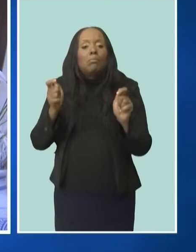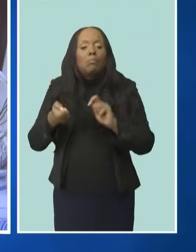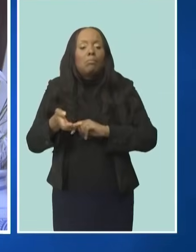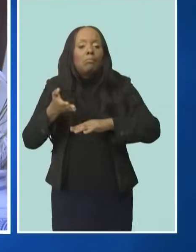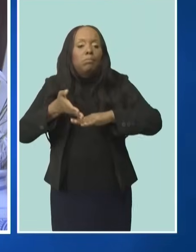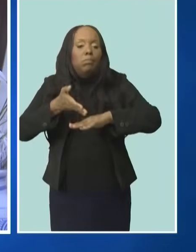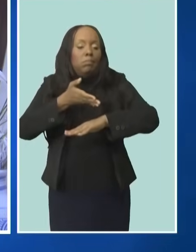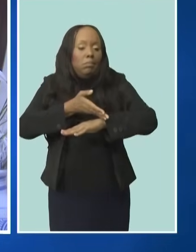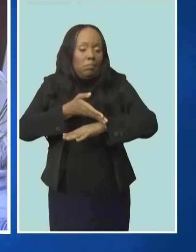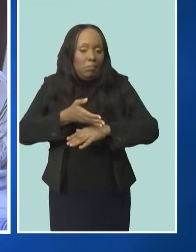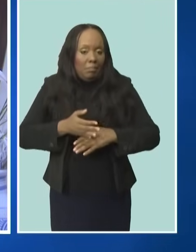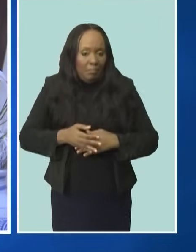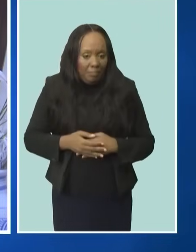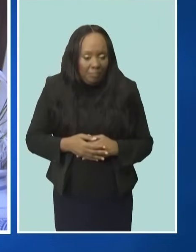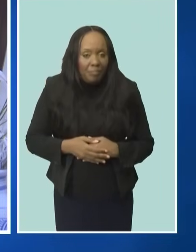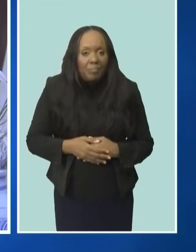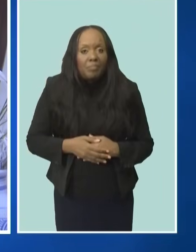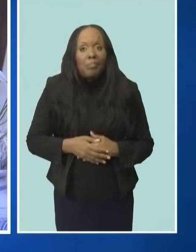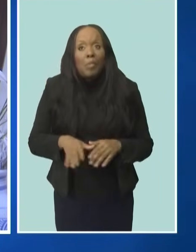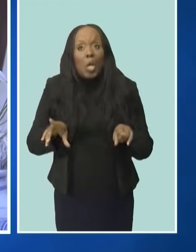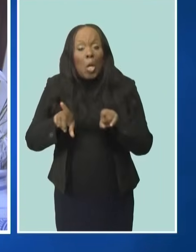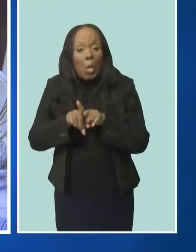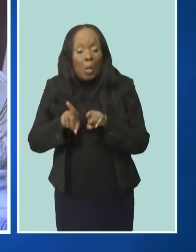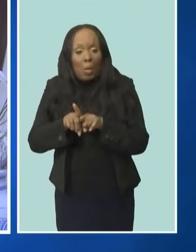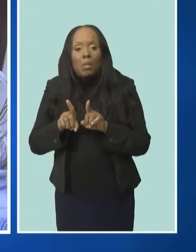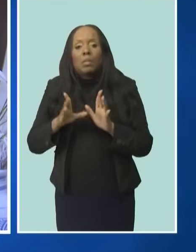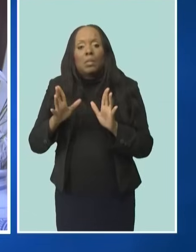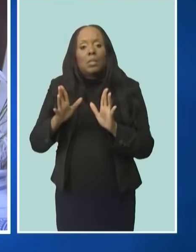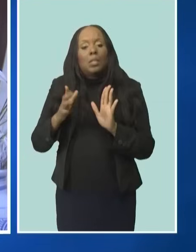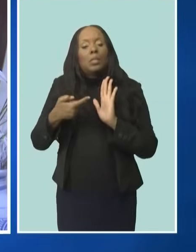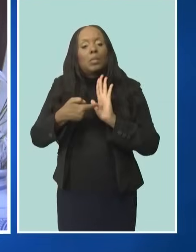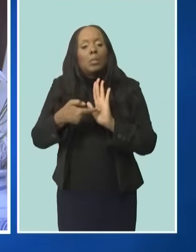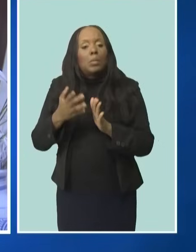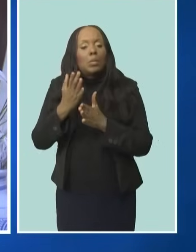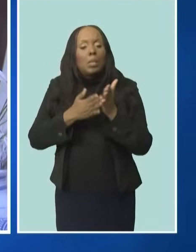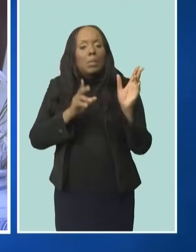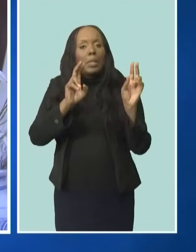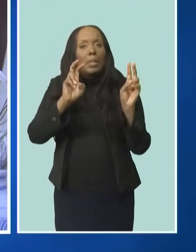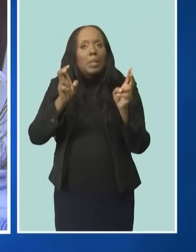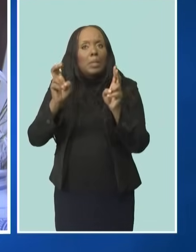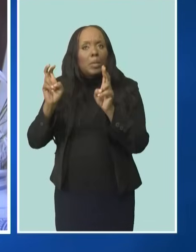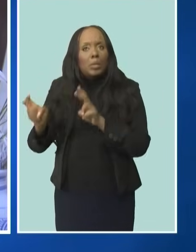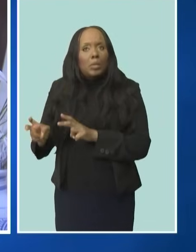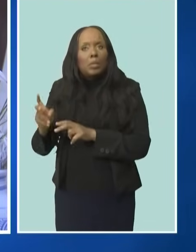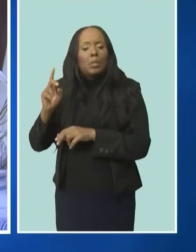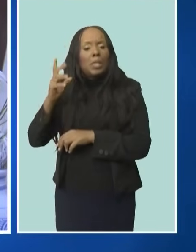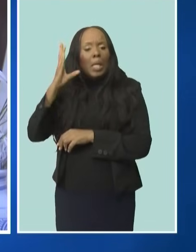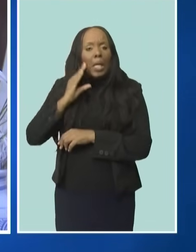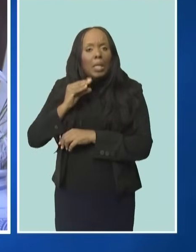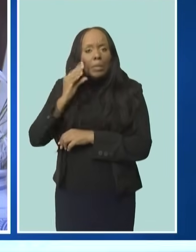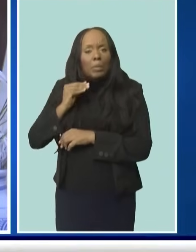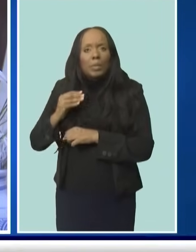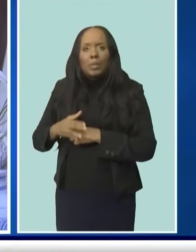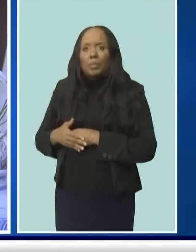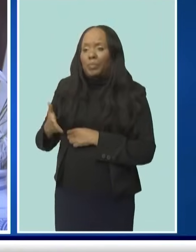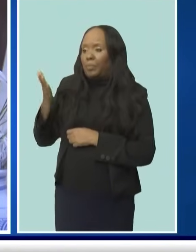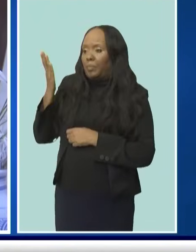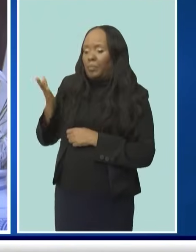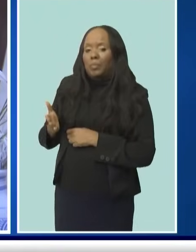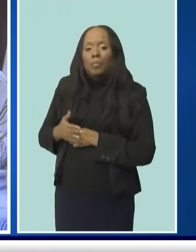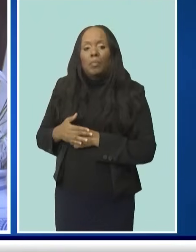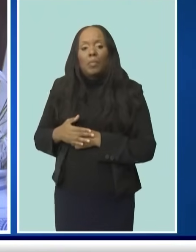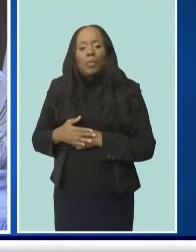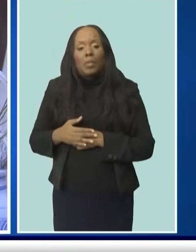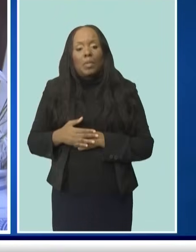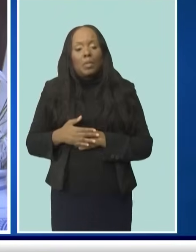time. Mr. Freeman also drew attention to some of the issues he has been exposed to in the field. Some people just don't have